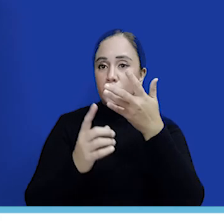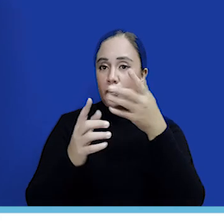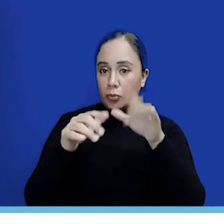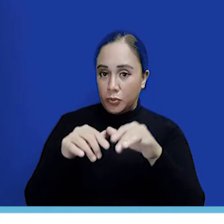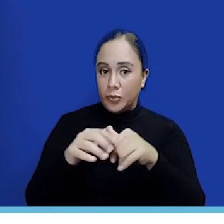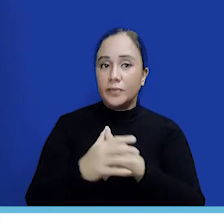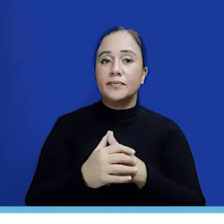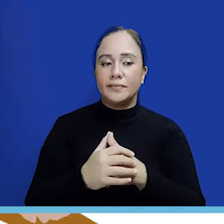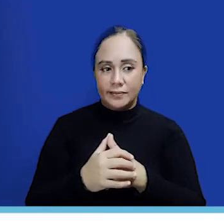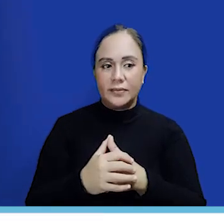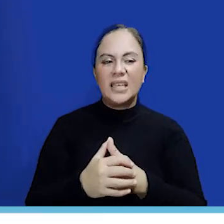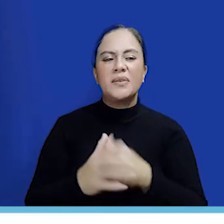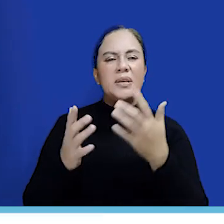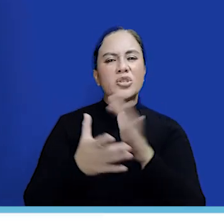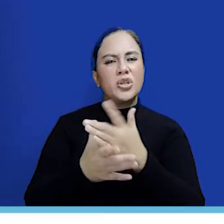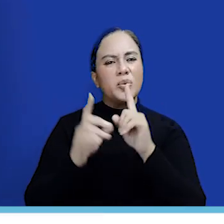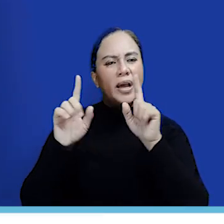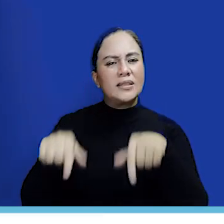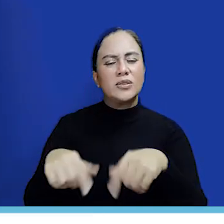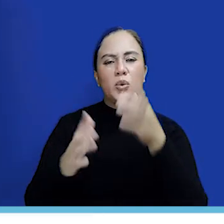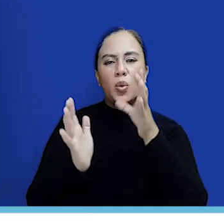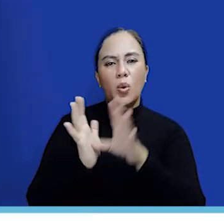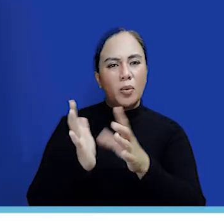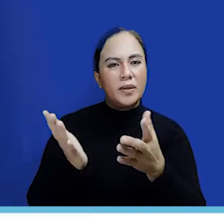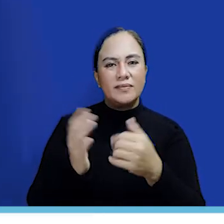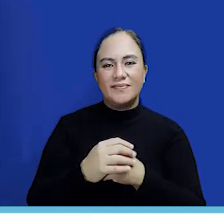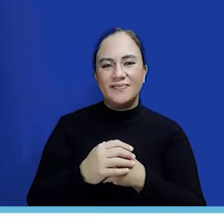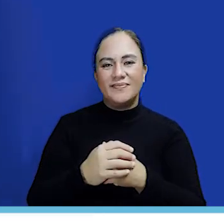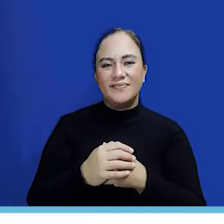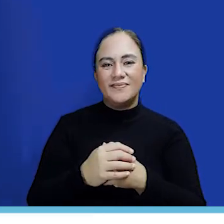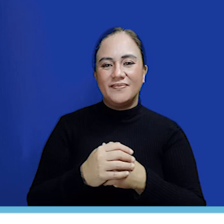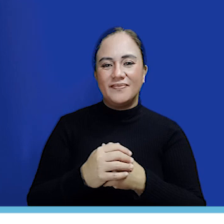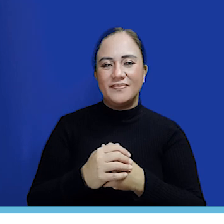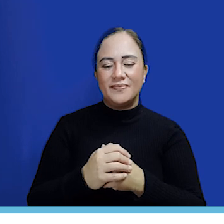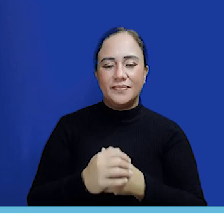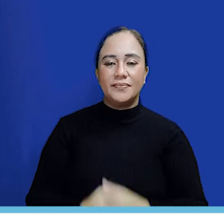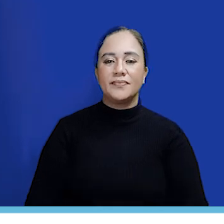on persons with disabilities. You may share your answers in the comment section below.